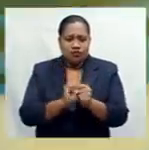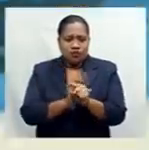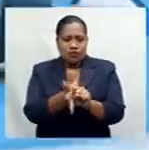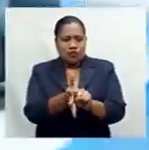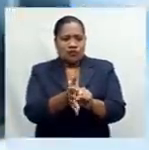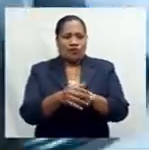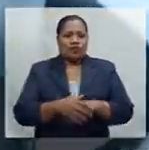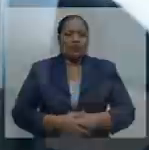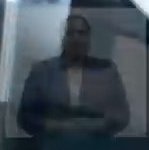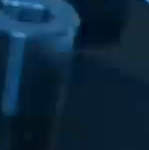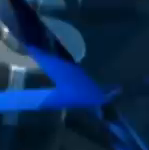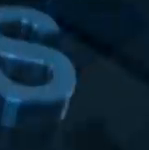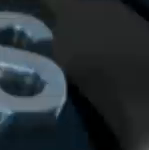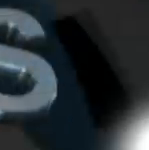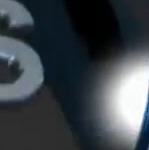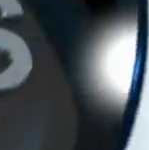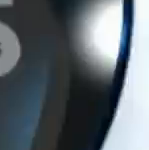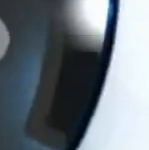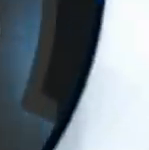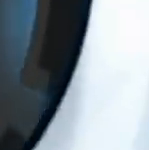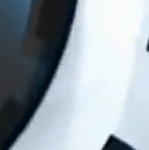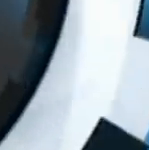News.